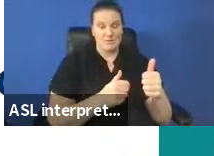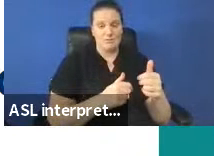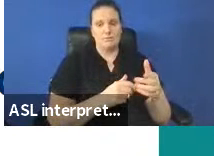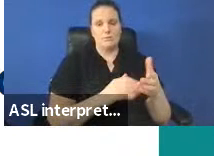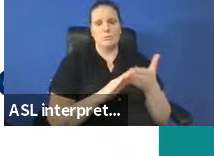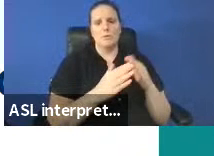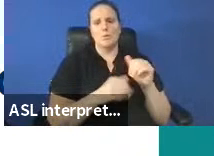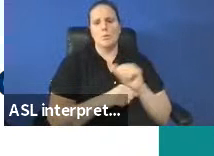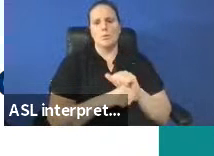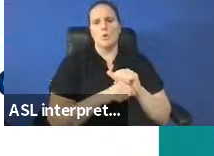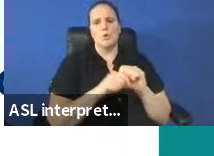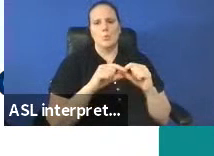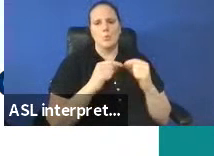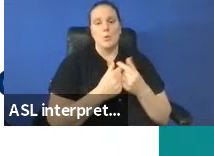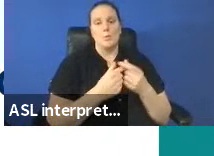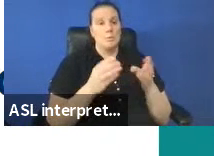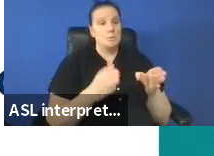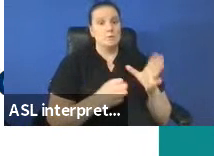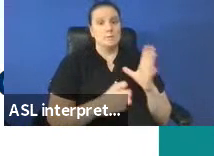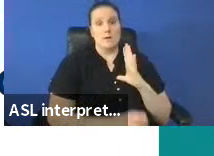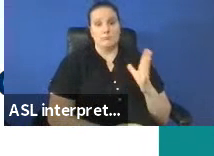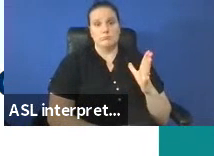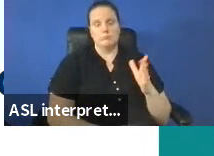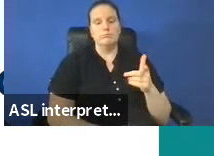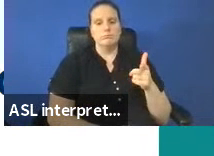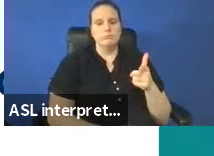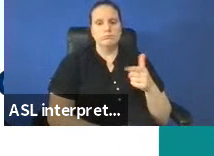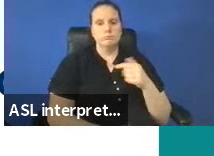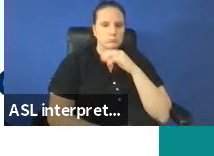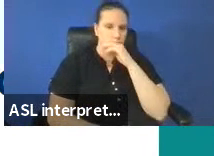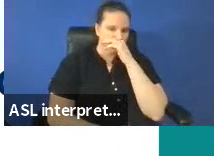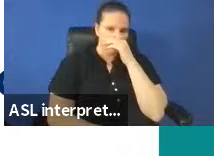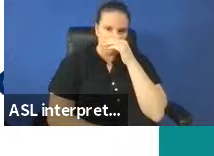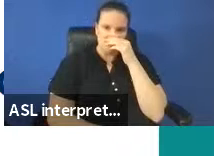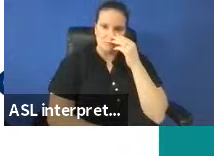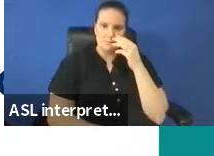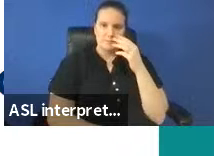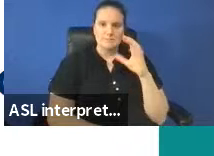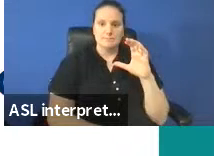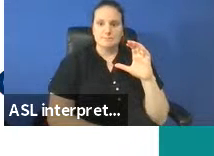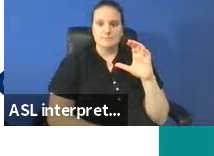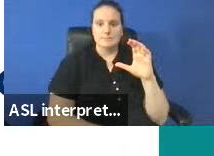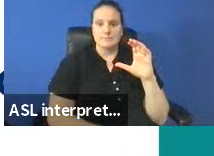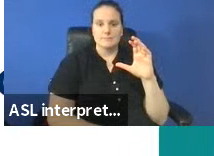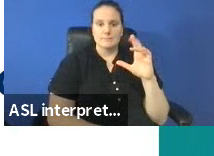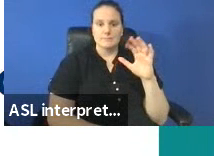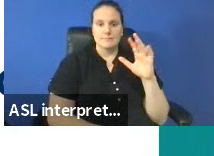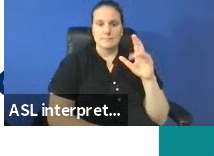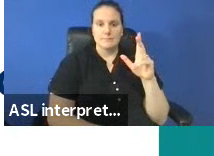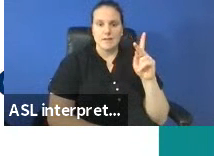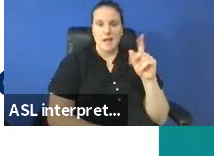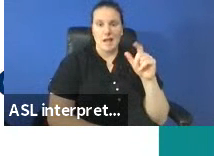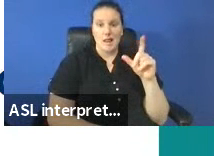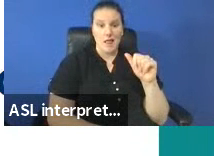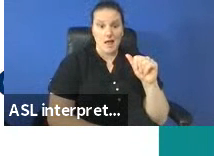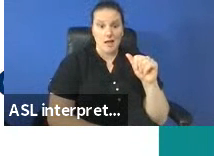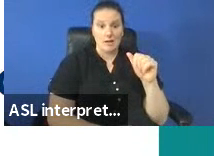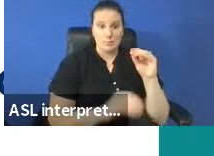group, a person, that would be great. So what I'm going to do is Kayla, if you can drop that in the